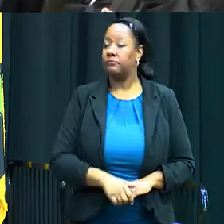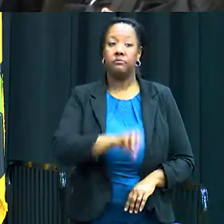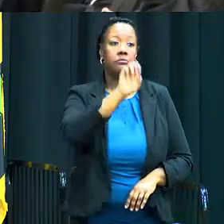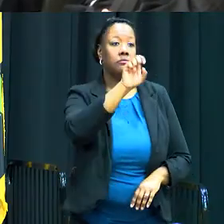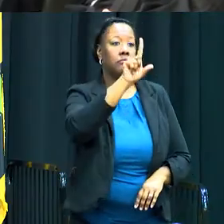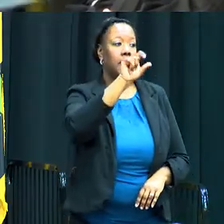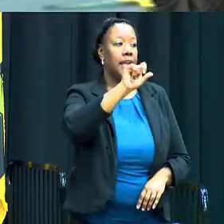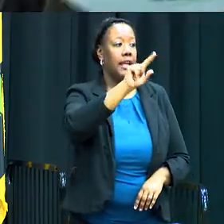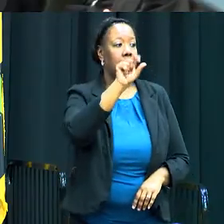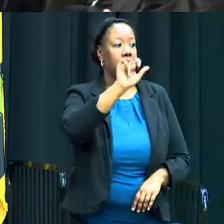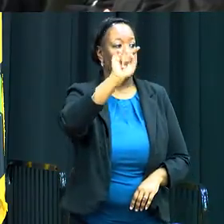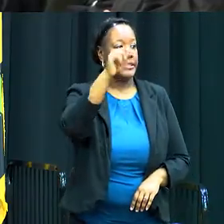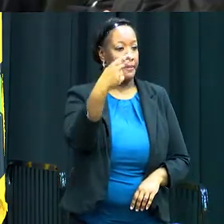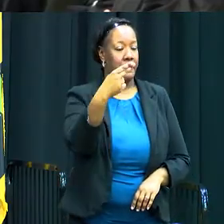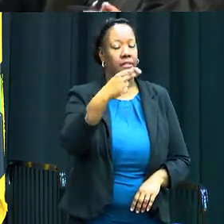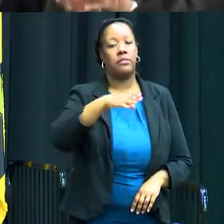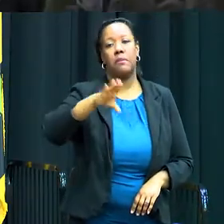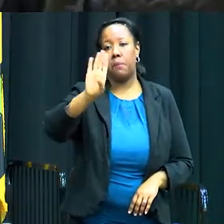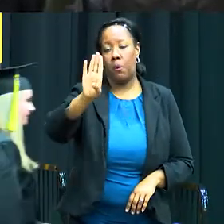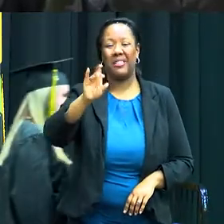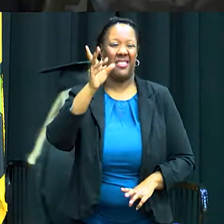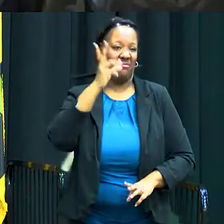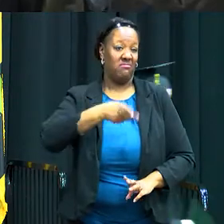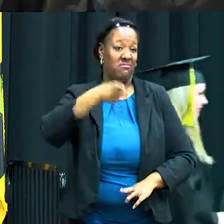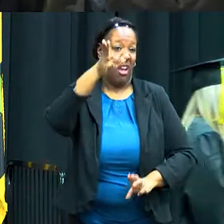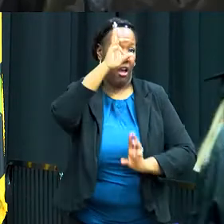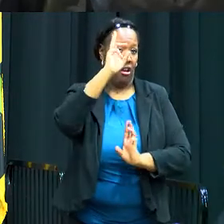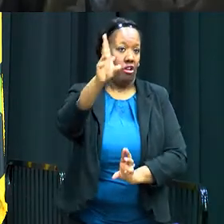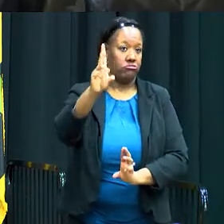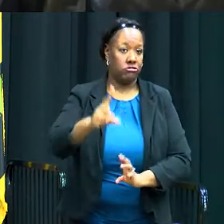Elizabeth Ann Bowley, highest honors.